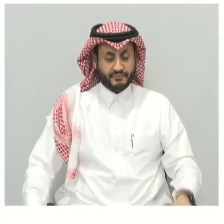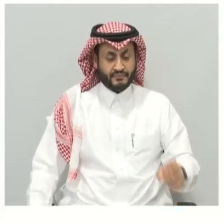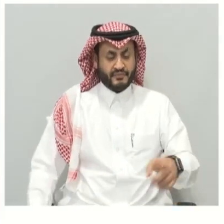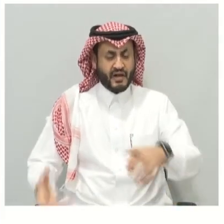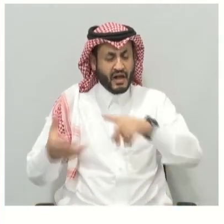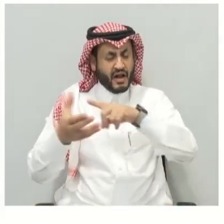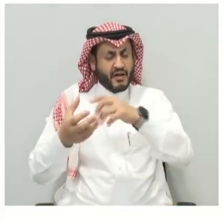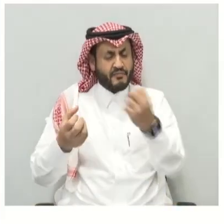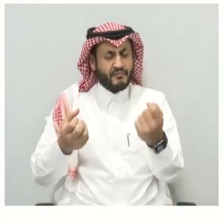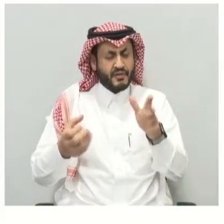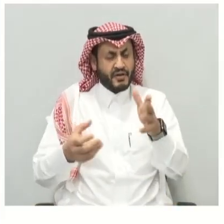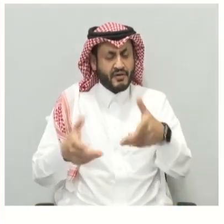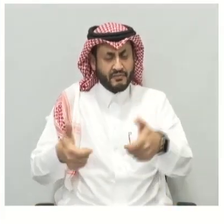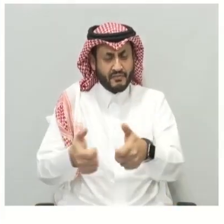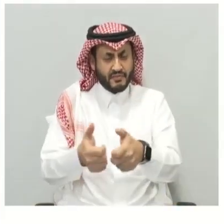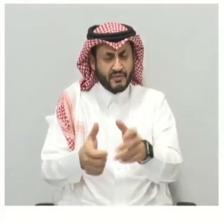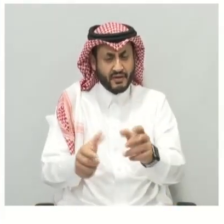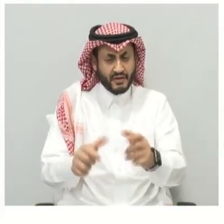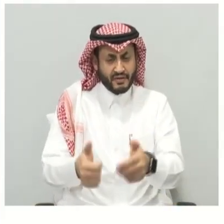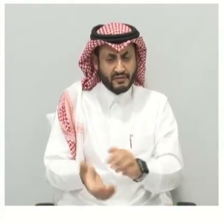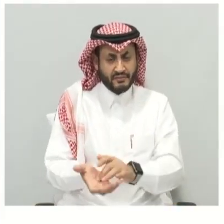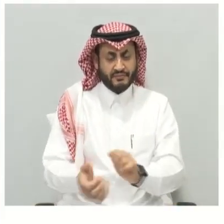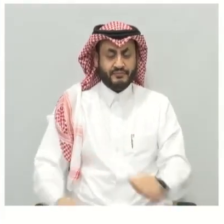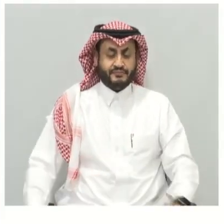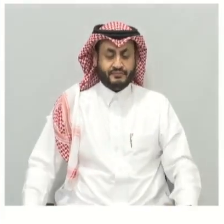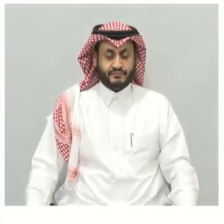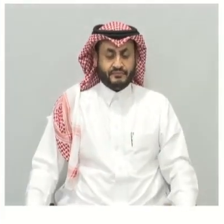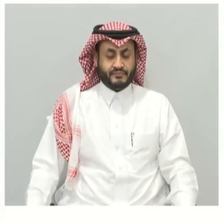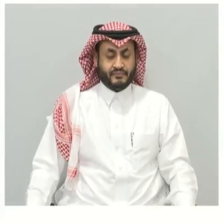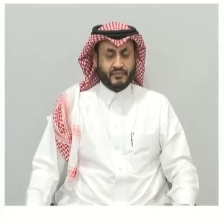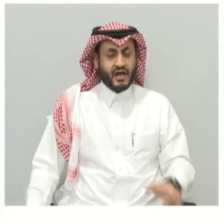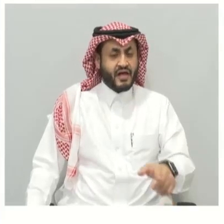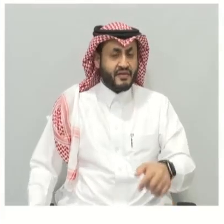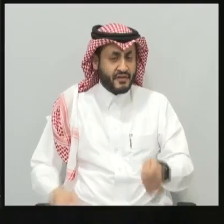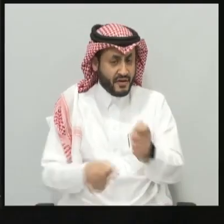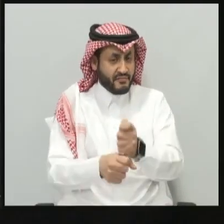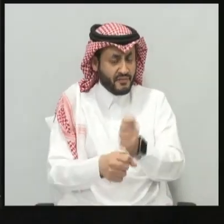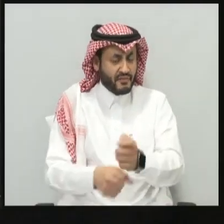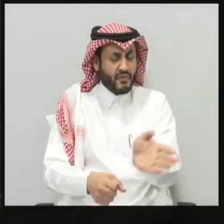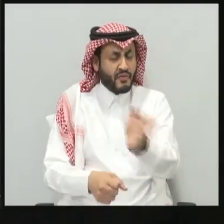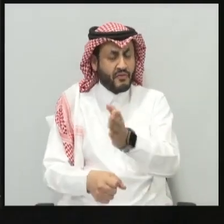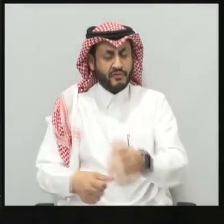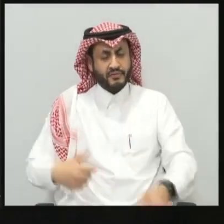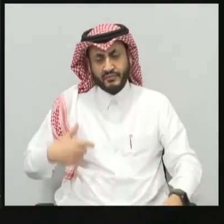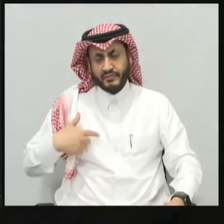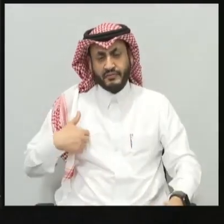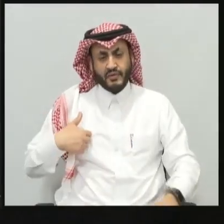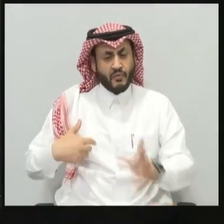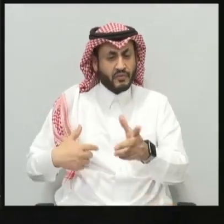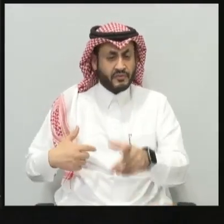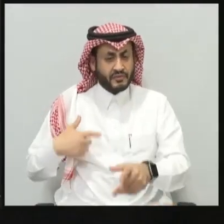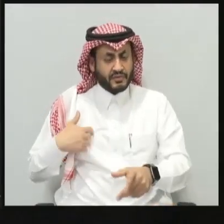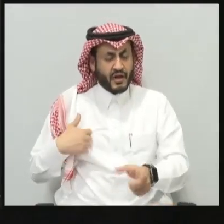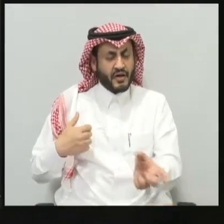designs new gadgets. Design new gadgets, design new computers, new things, new tool, new